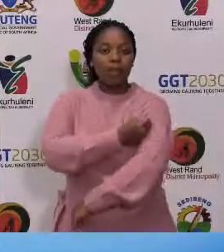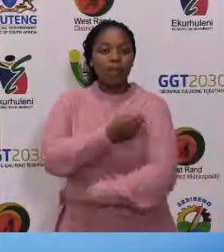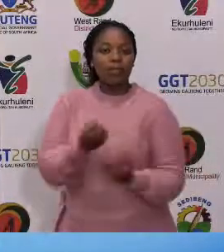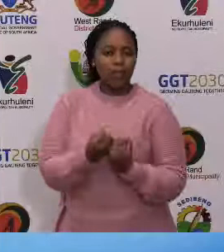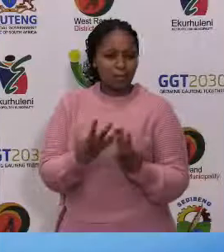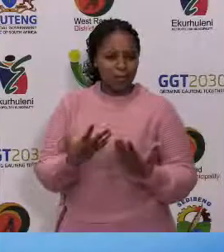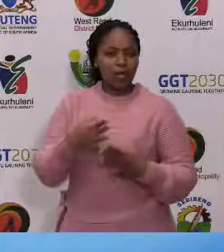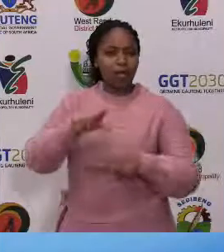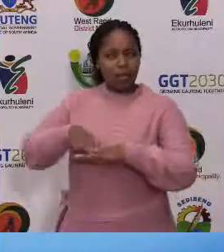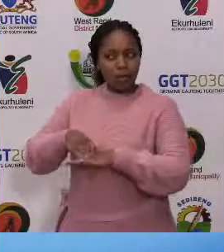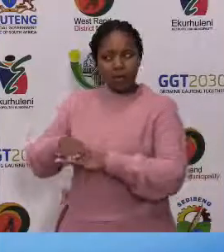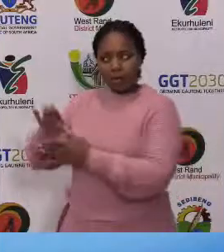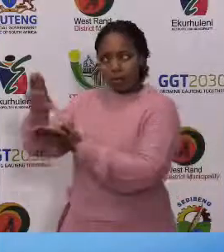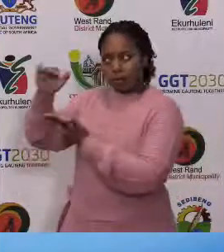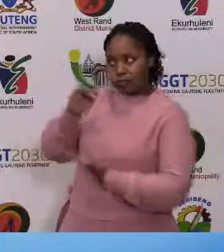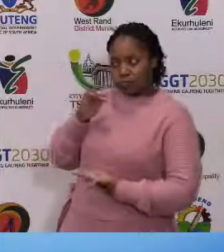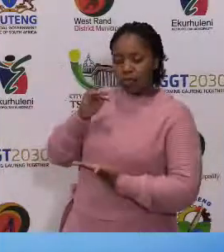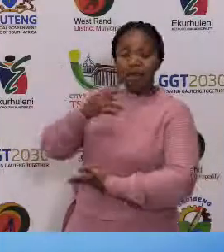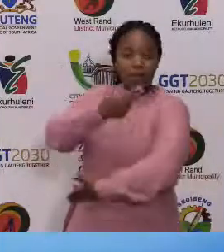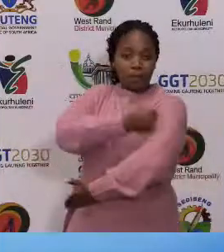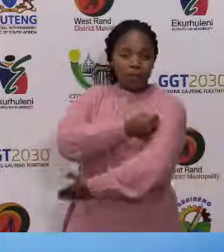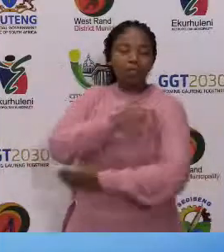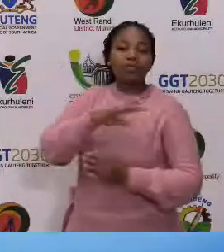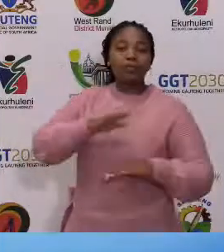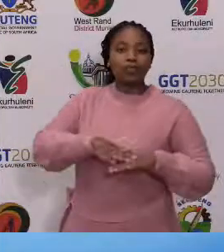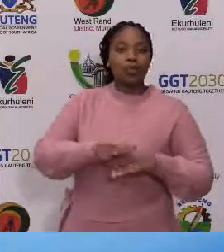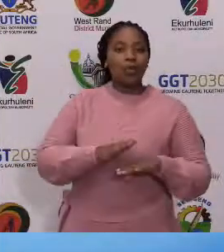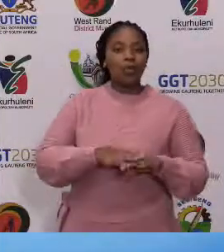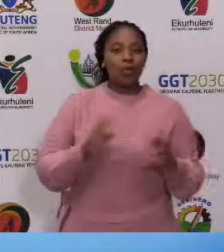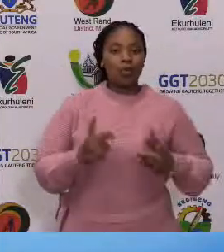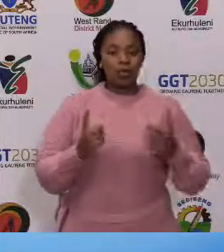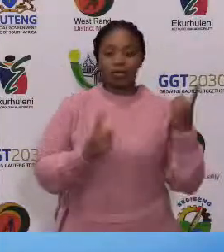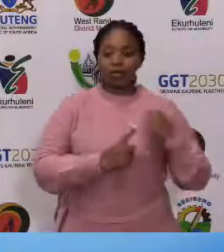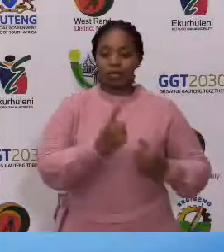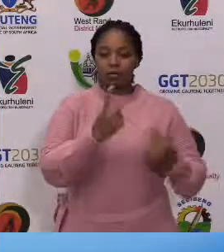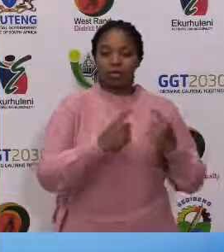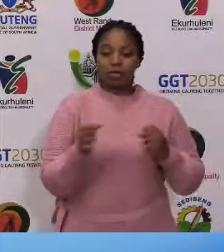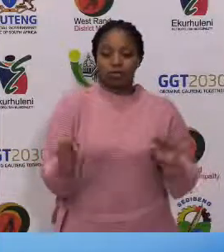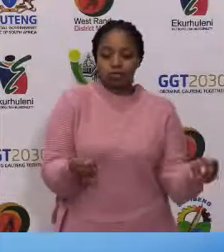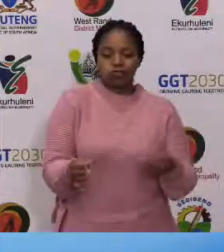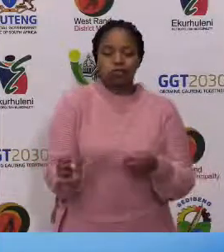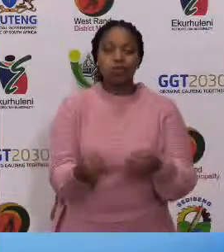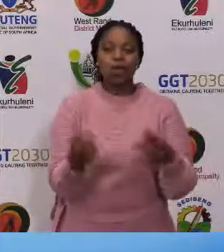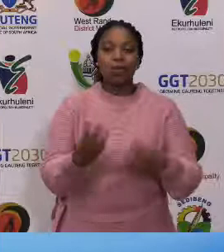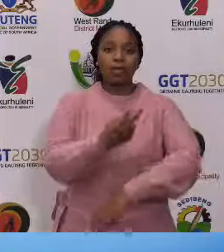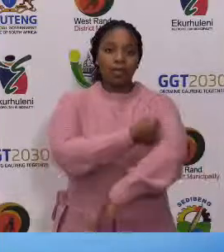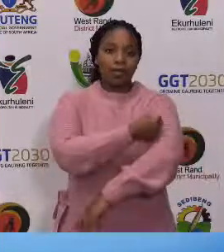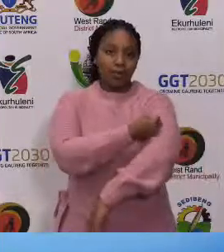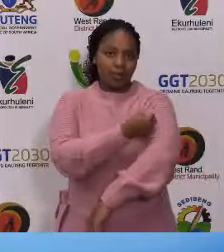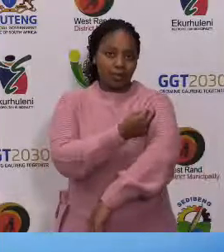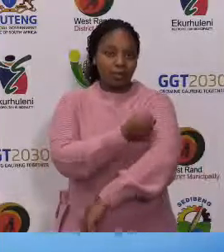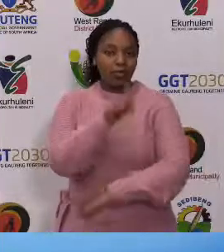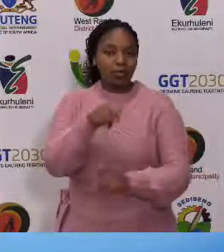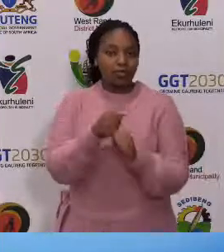receive, we expand the capacity in terms of manpower and infrastructure, and we